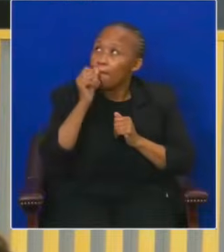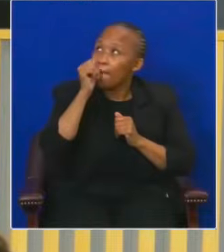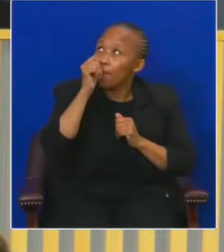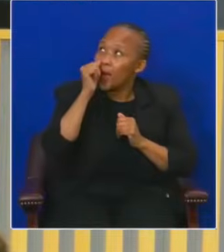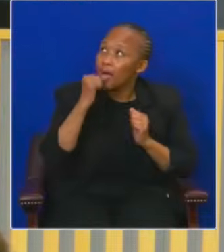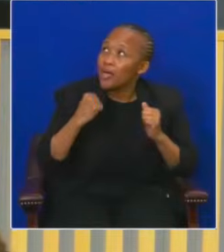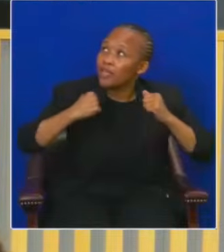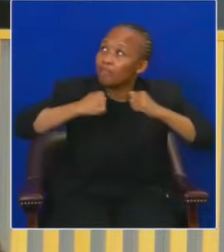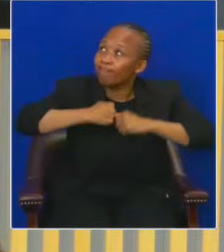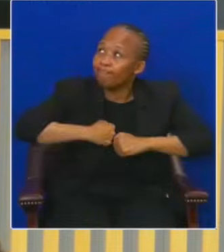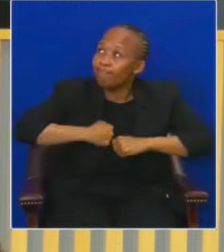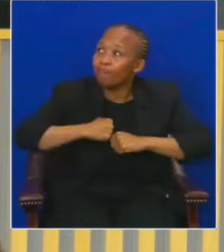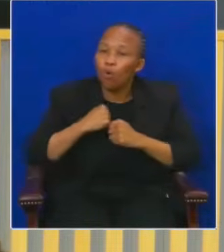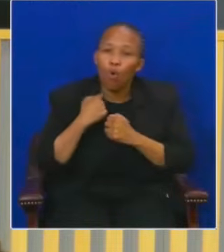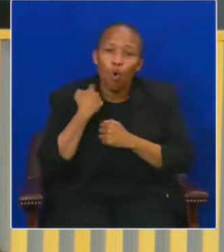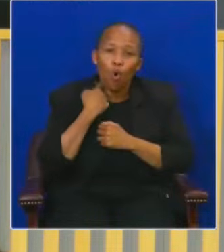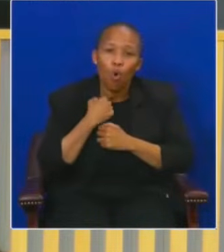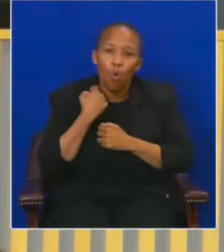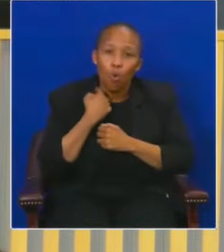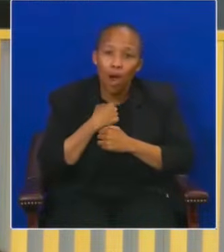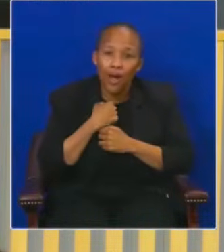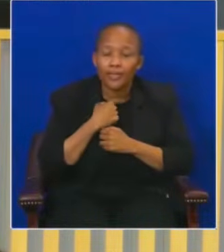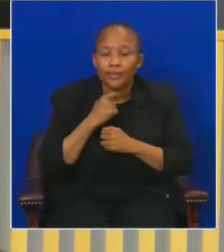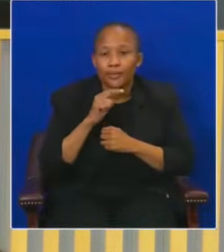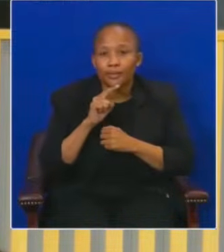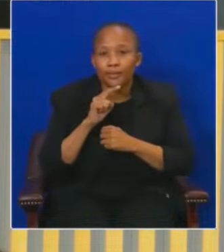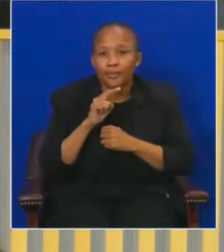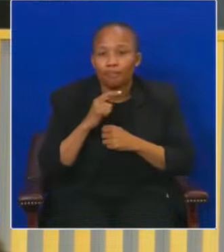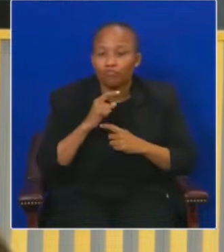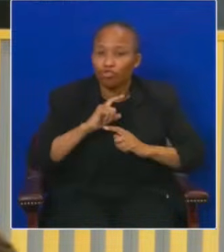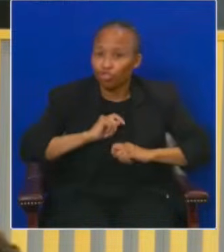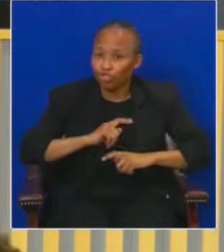is Brigadier Nkwashu.